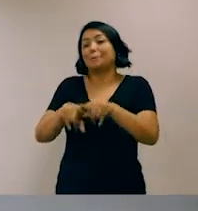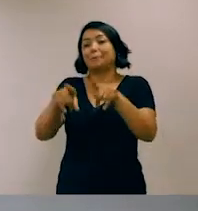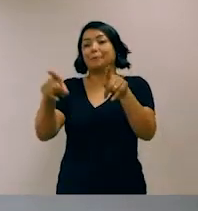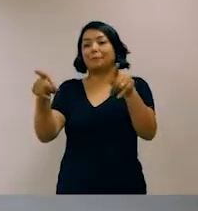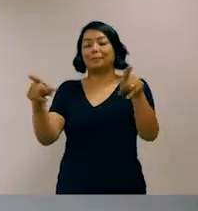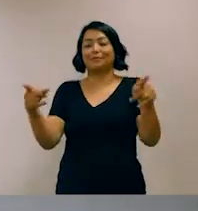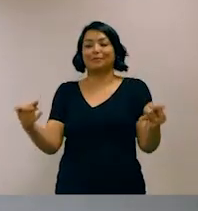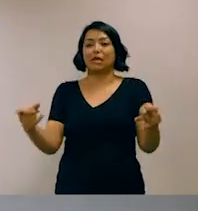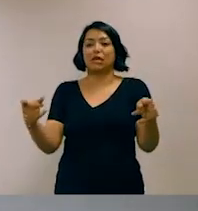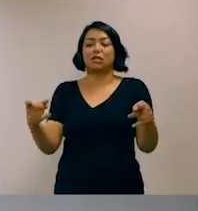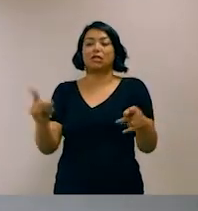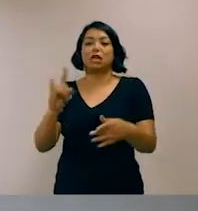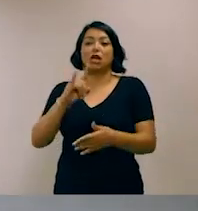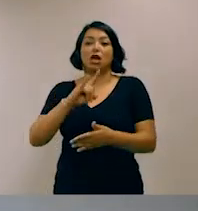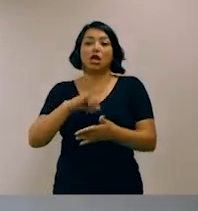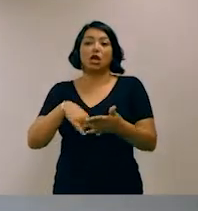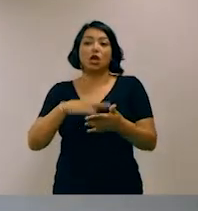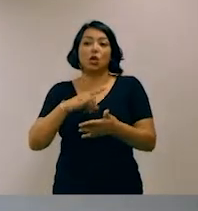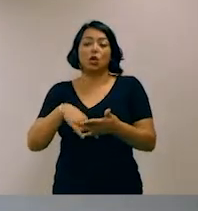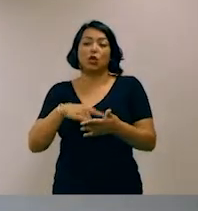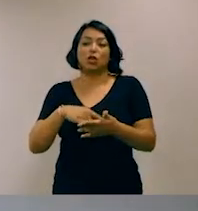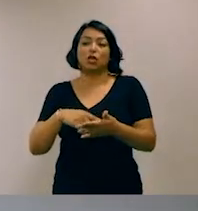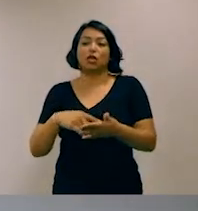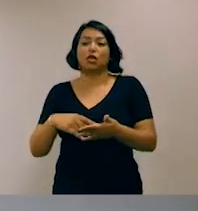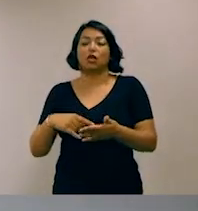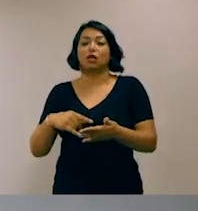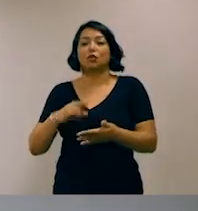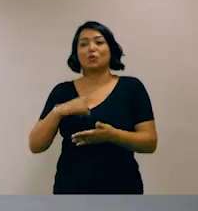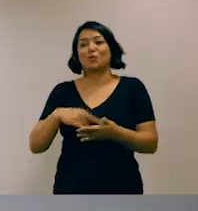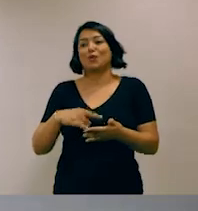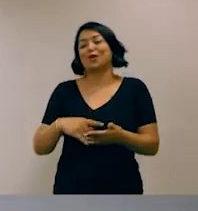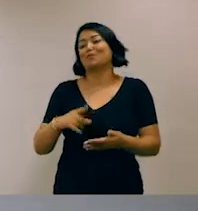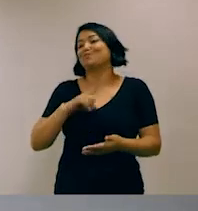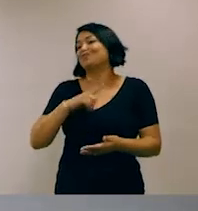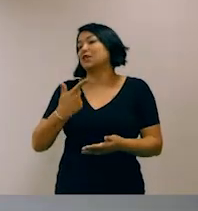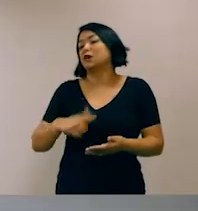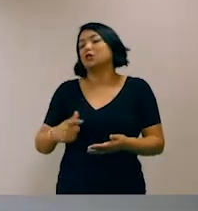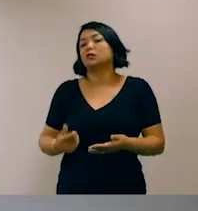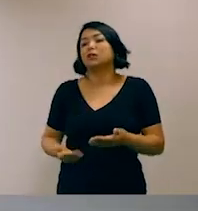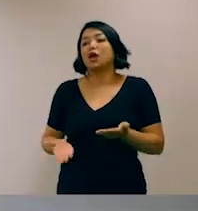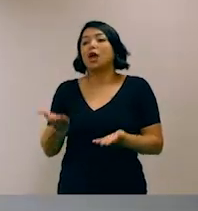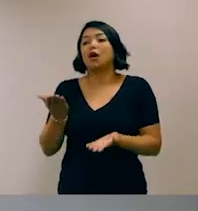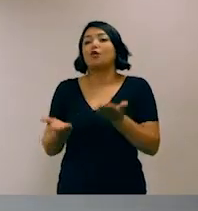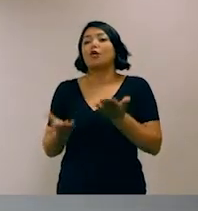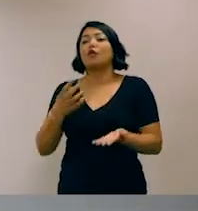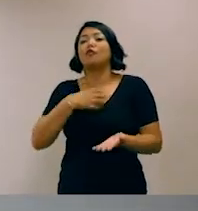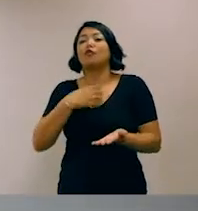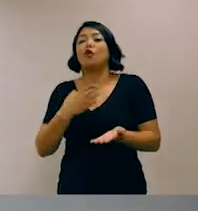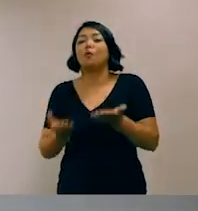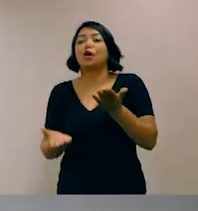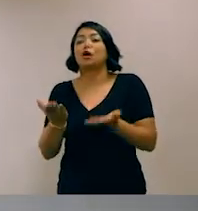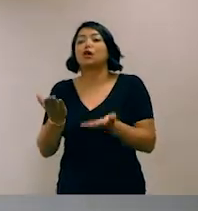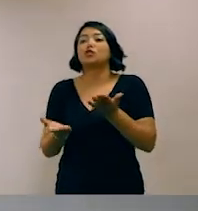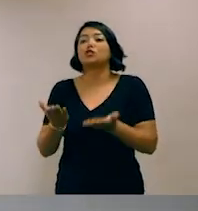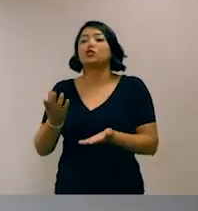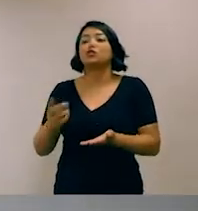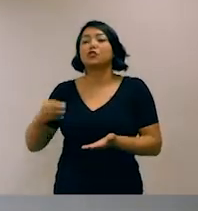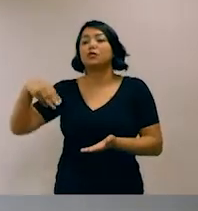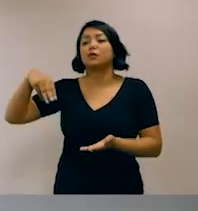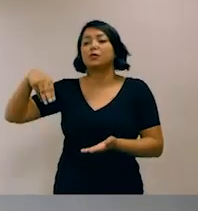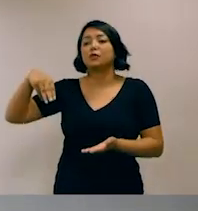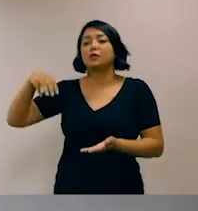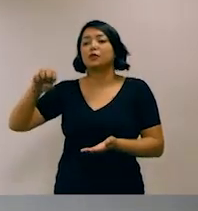agencies that buy from private companies. But I don't have the unit, the measuring unit in the invoices. And there's